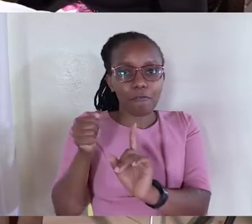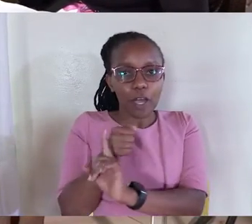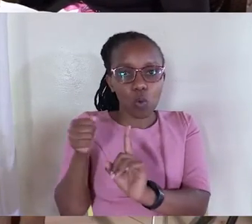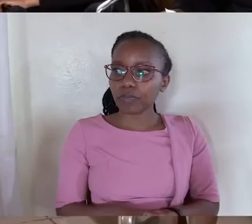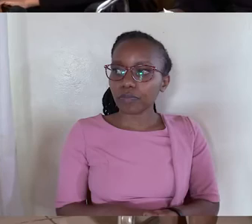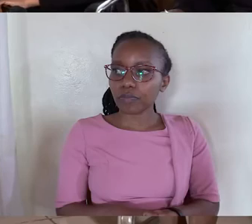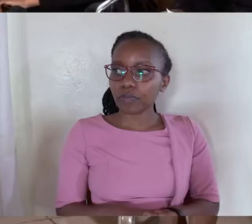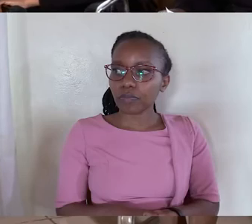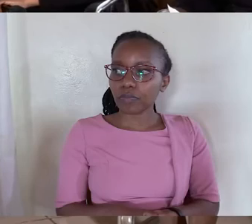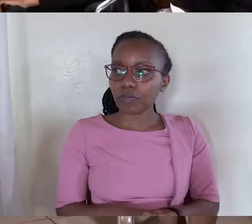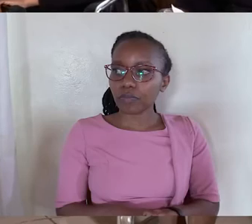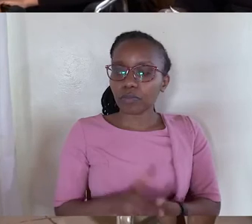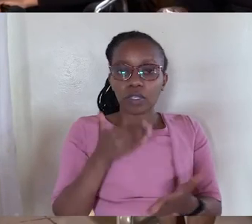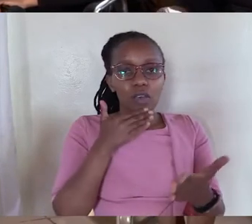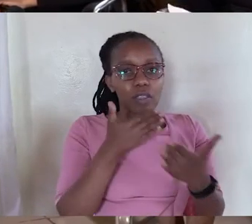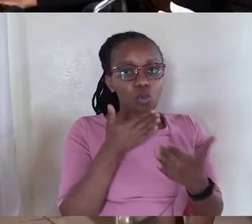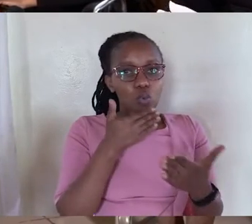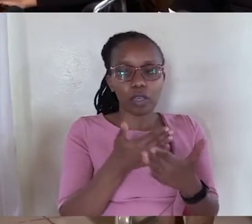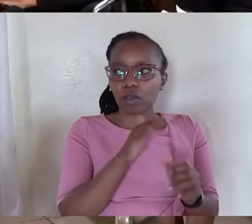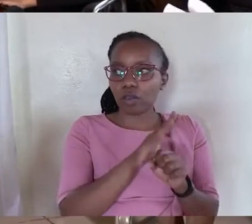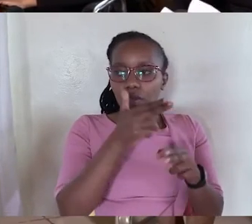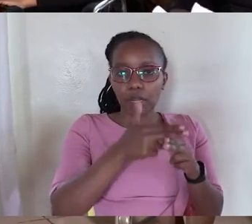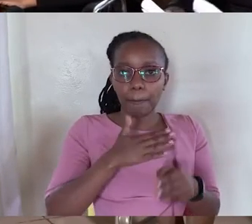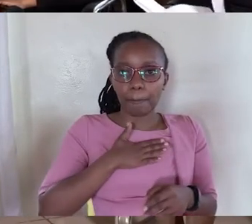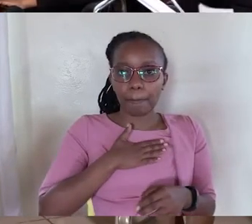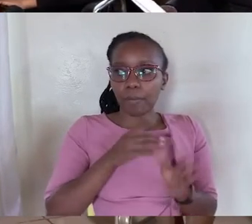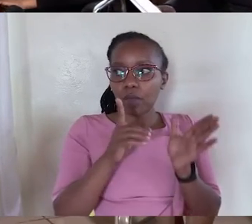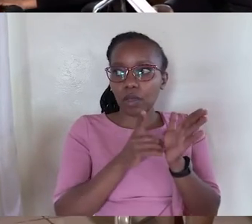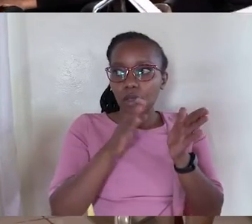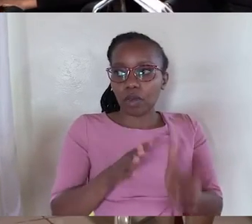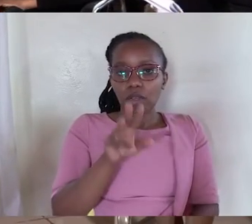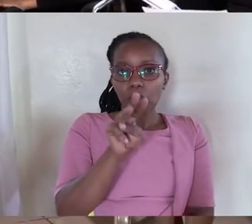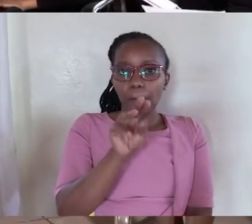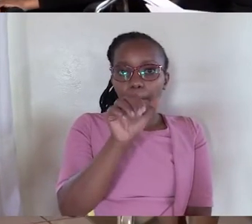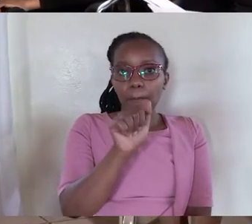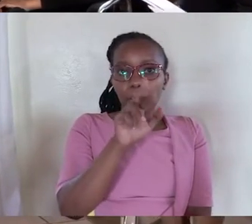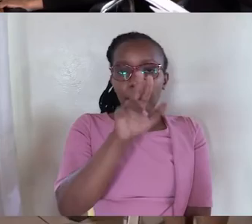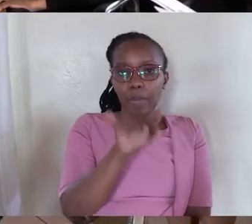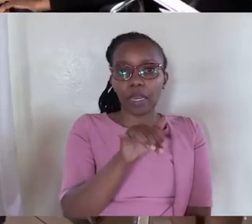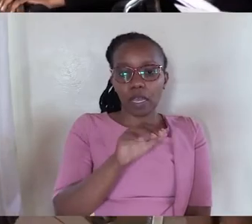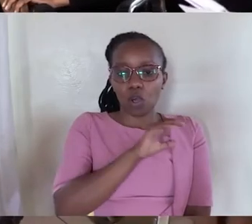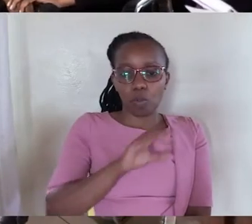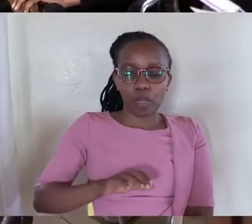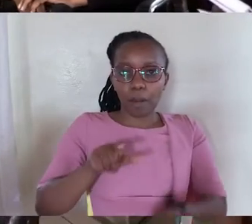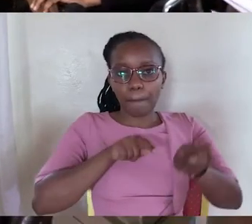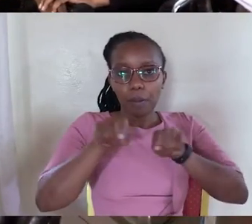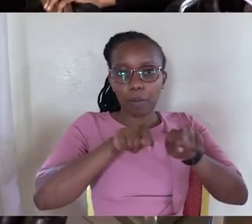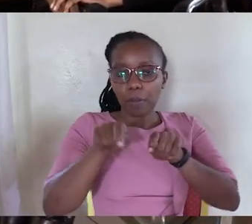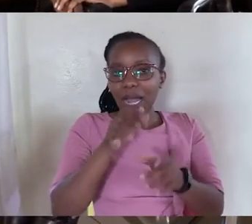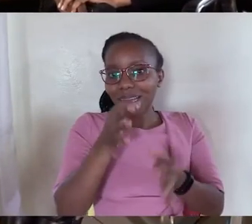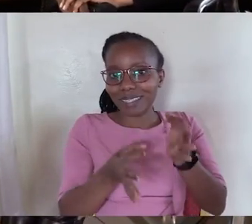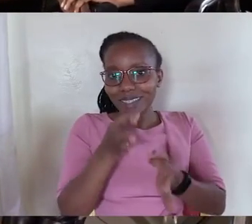upon. Thank you very much. My name once again is Dr. Mary Kimari from the Commission on Administrative